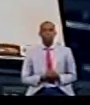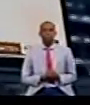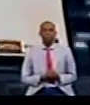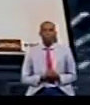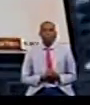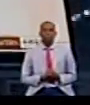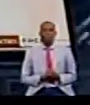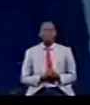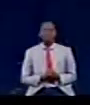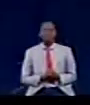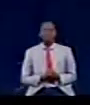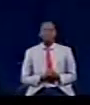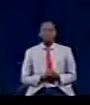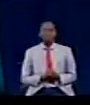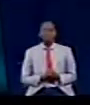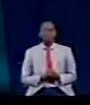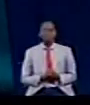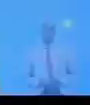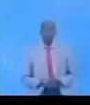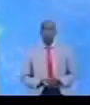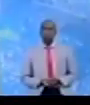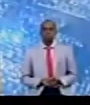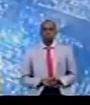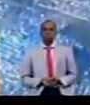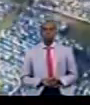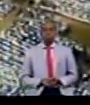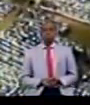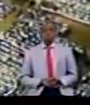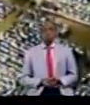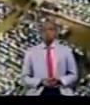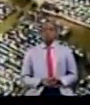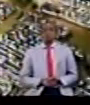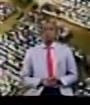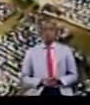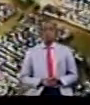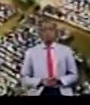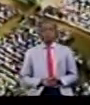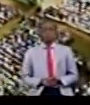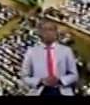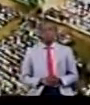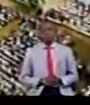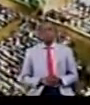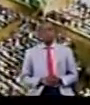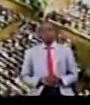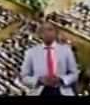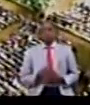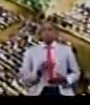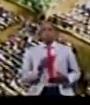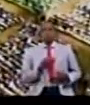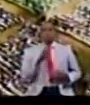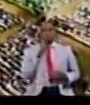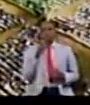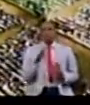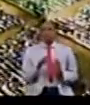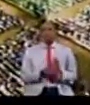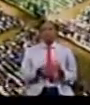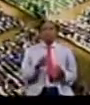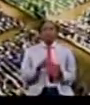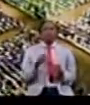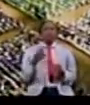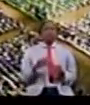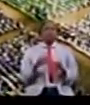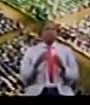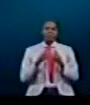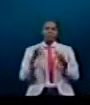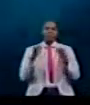the power of the storm. And so many countries are experiencing flood, rain everywhere. In fact, it's